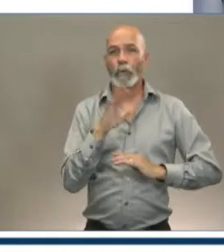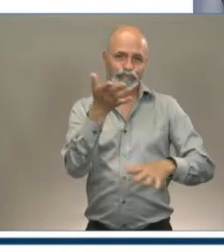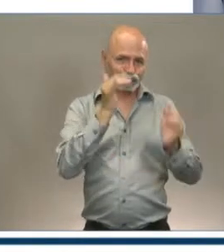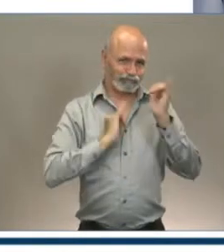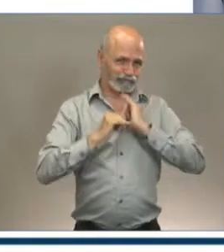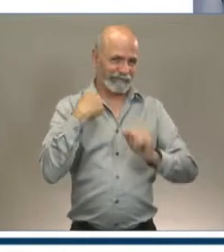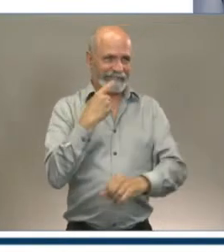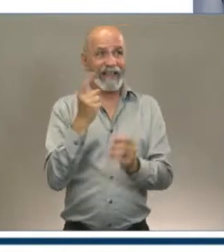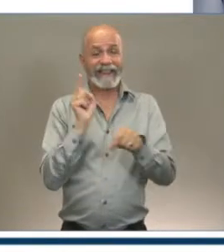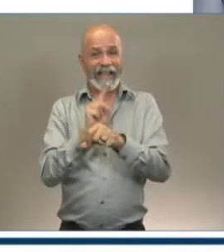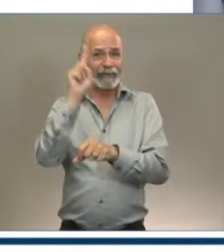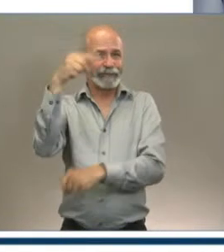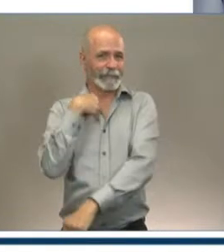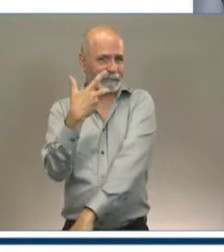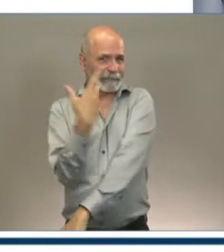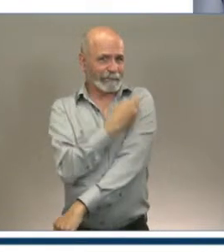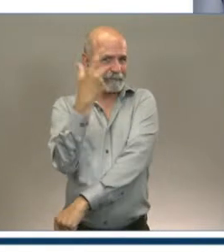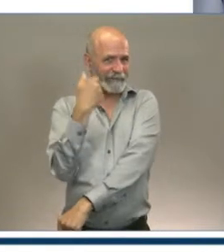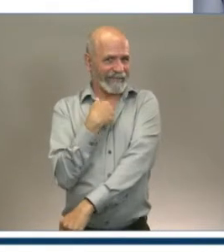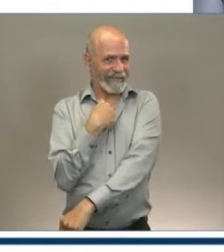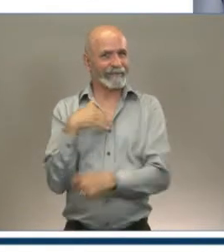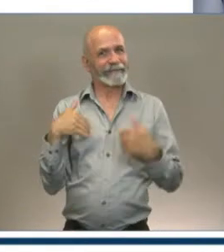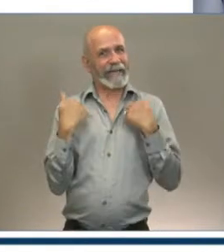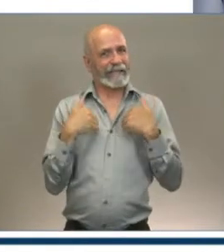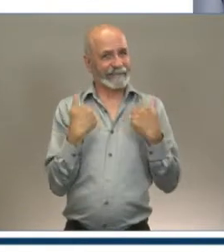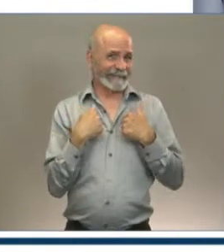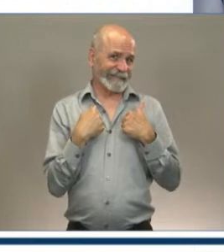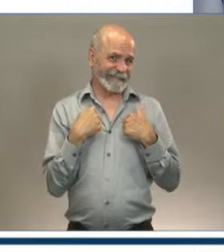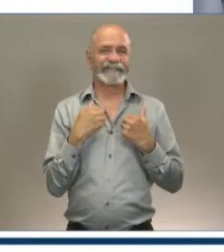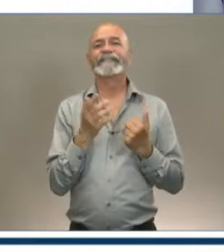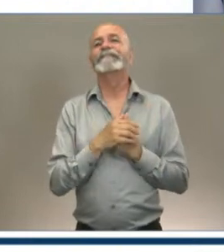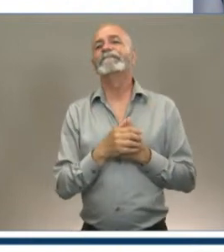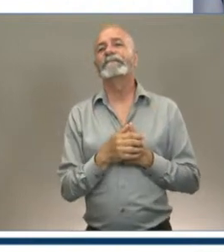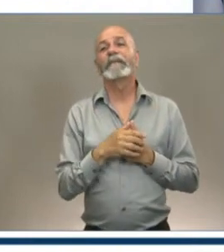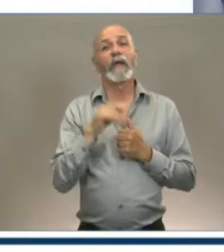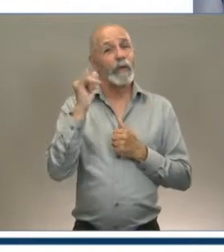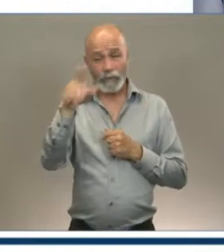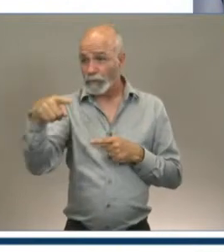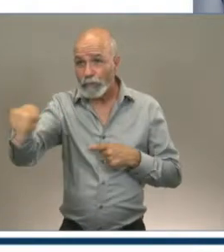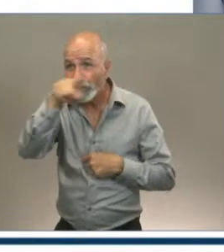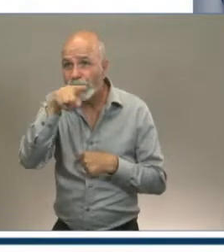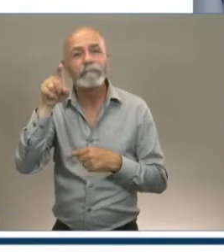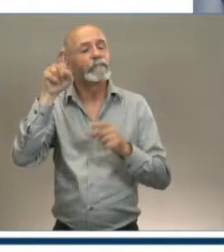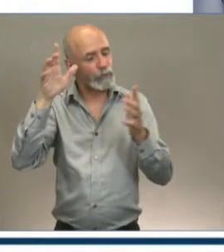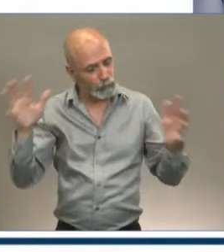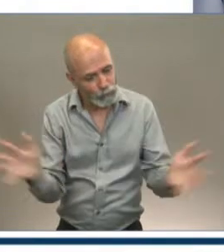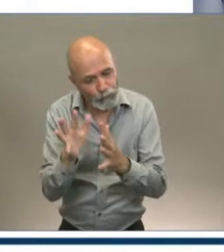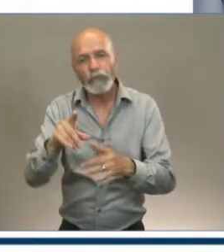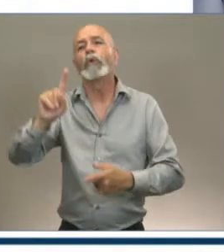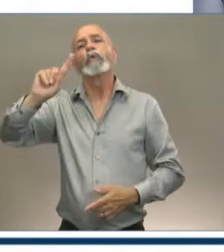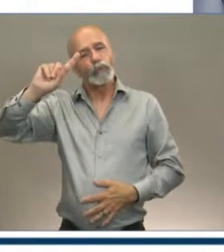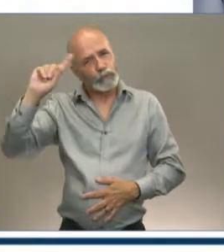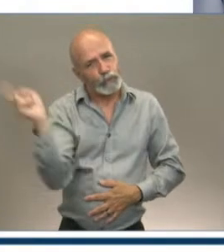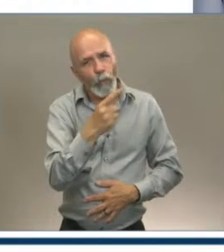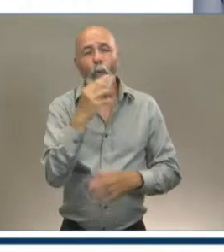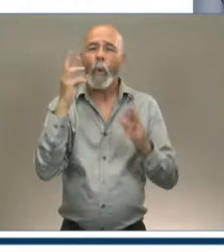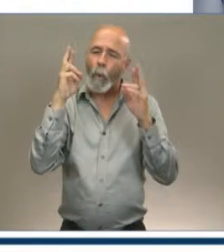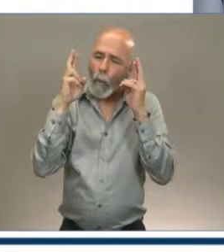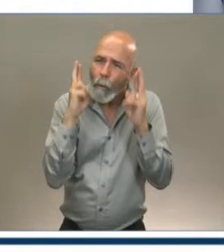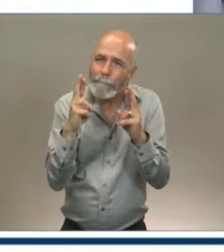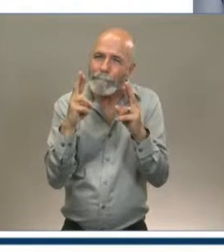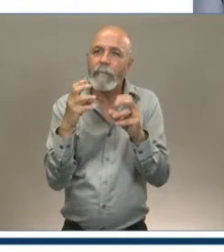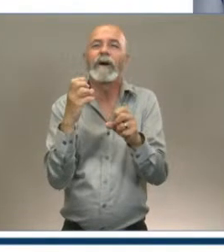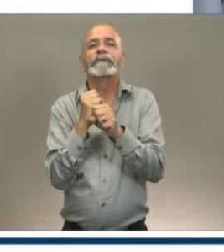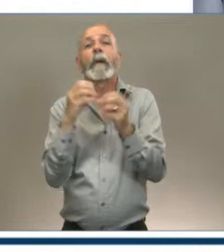And I encourage all those people to get out and get their vaccine. Hopefully we'll see the relatively same percentages that we're seeing